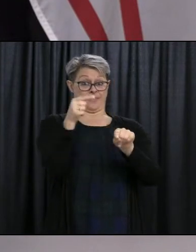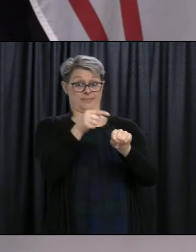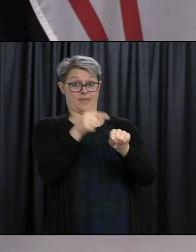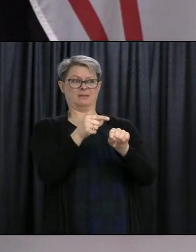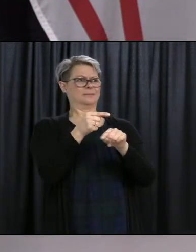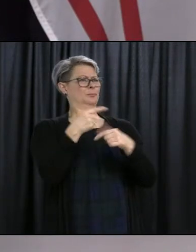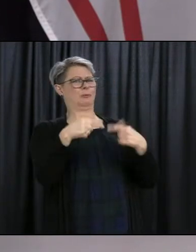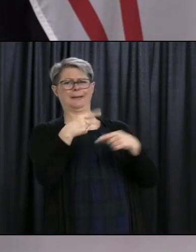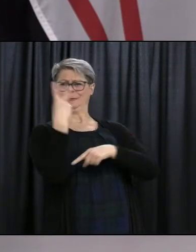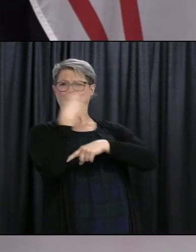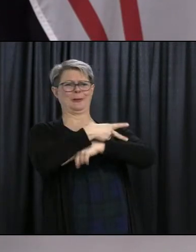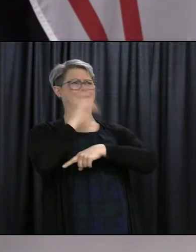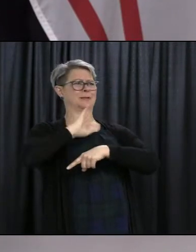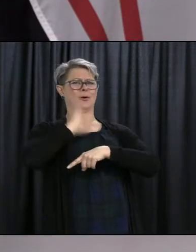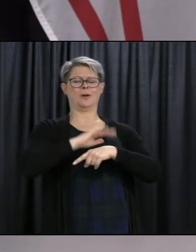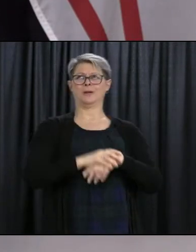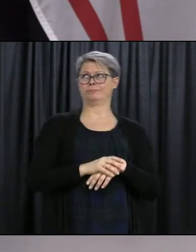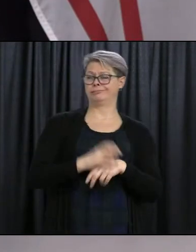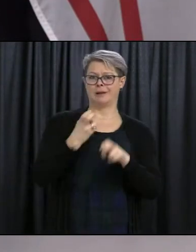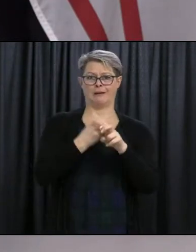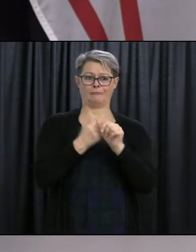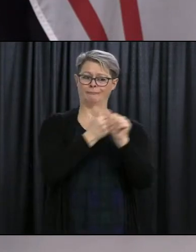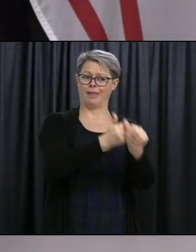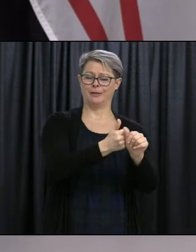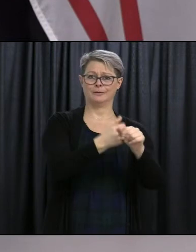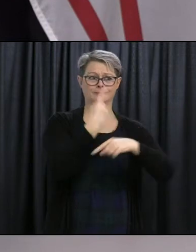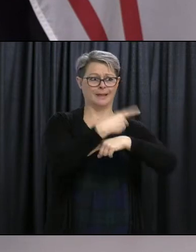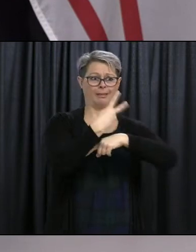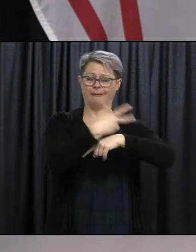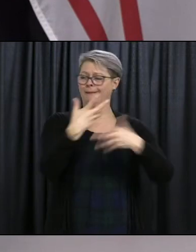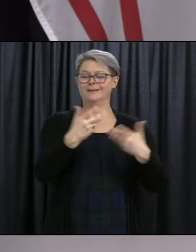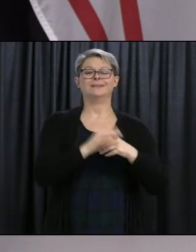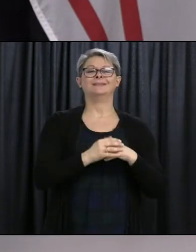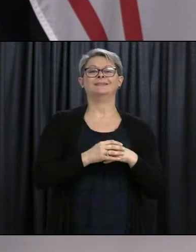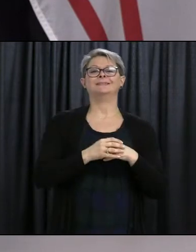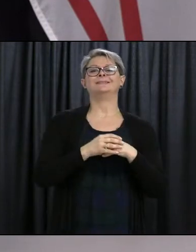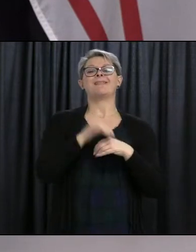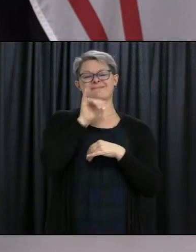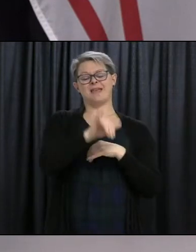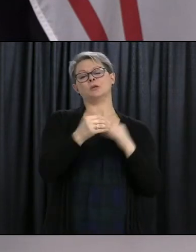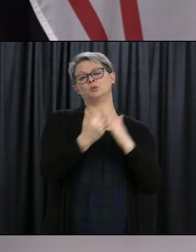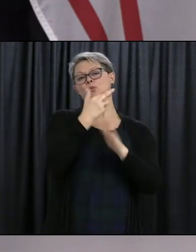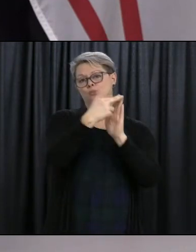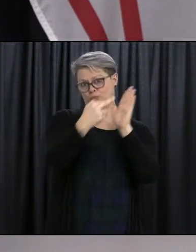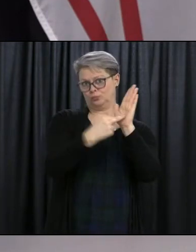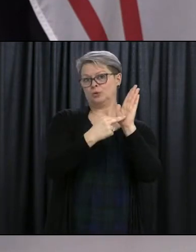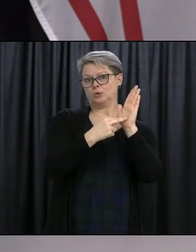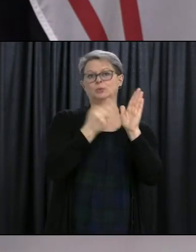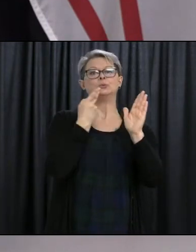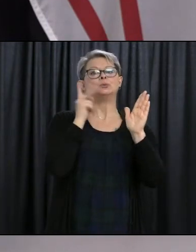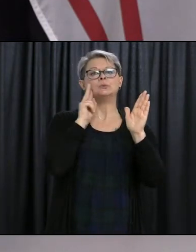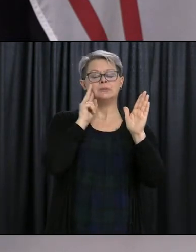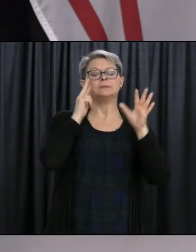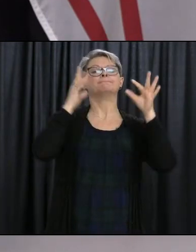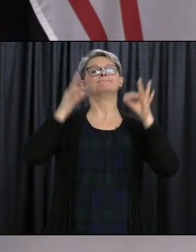2 days ago, hard to remember now, the first special measures orders that we put out with this outbreak,